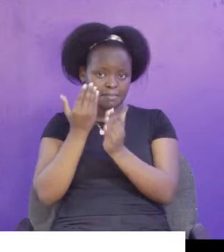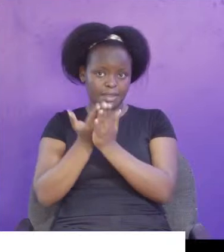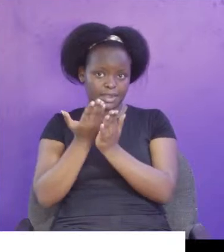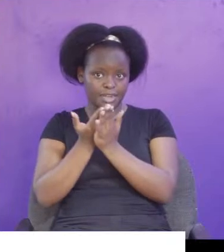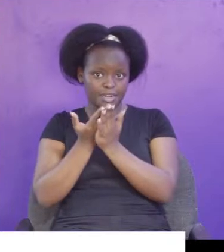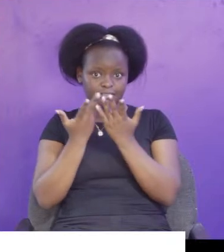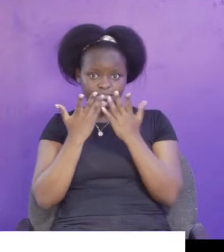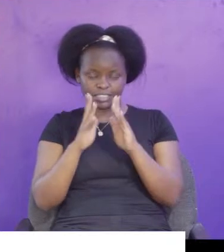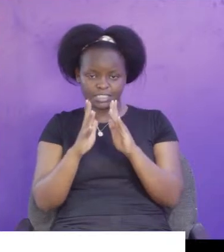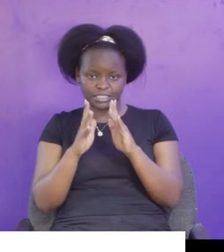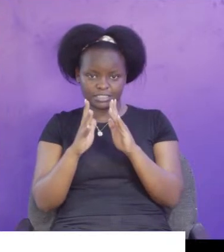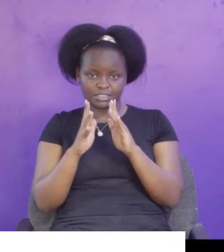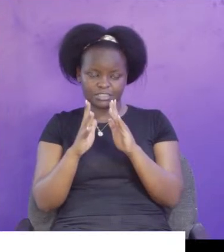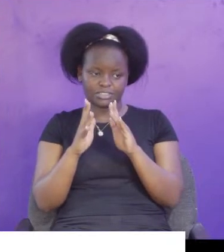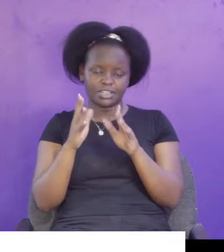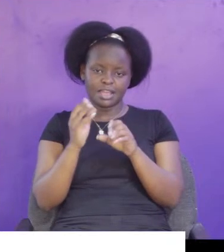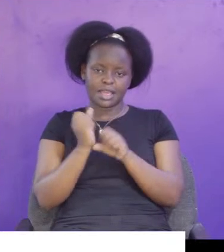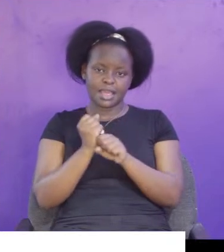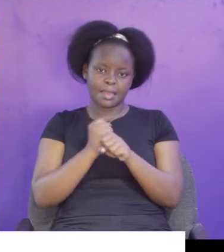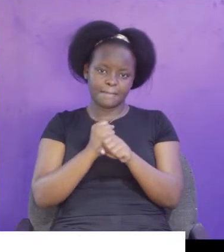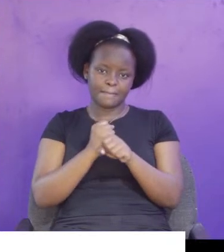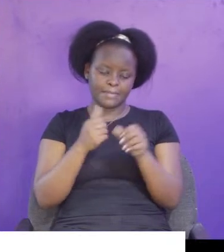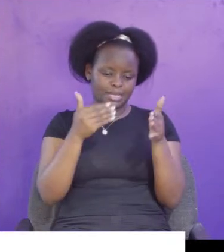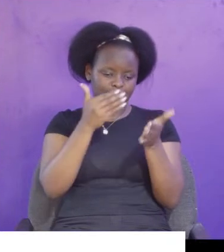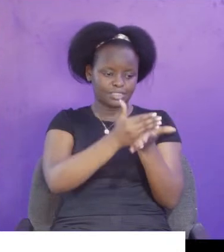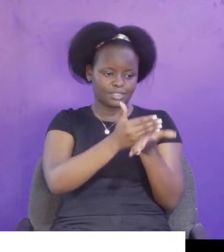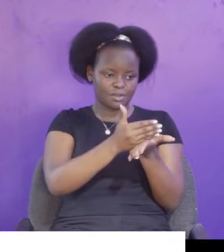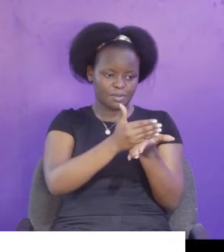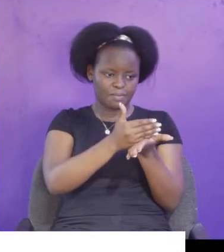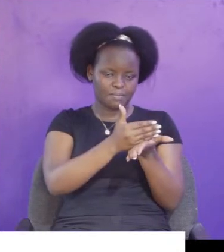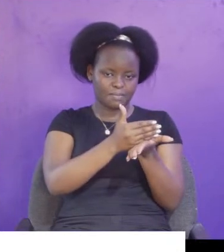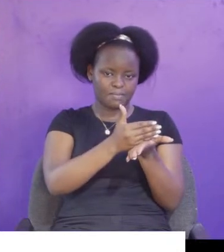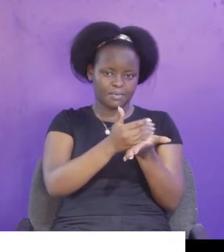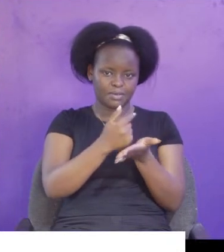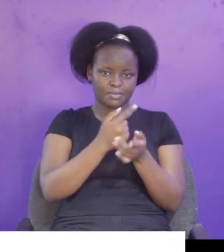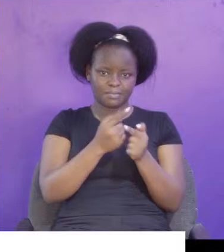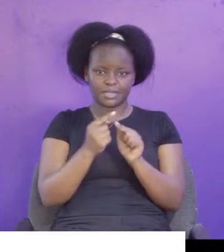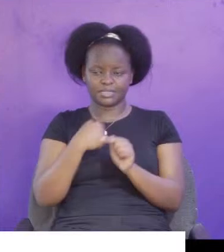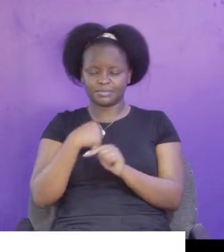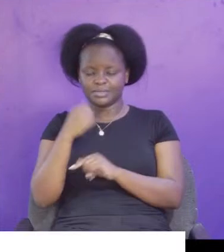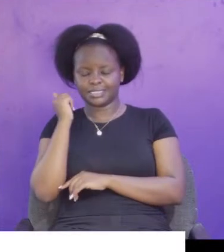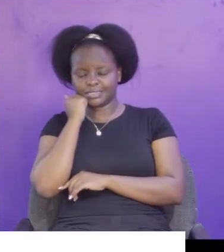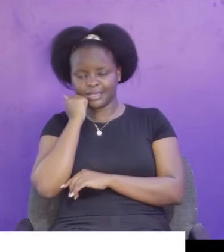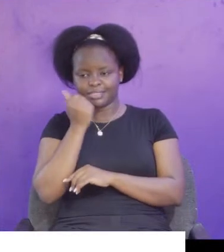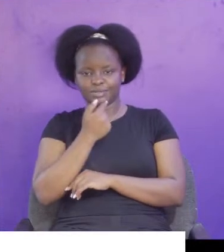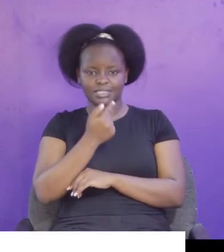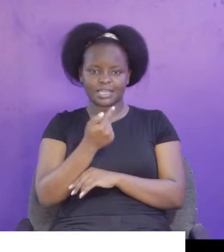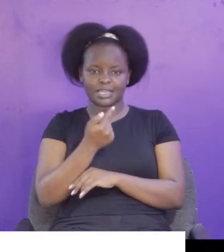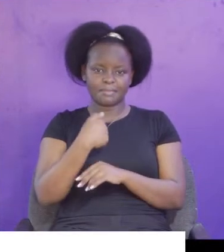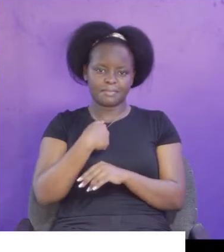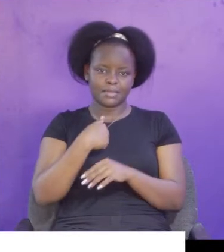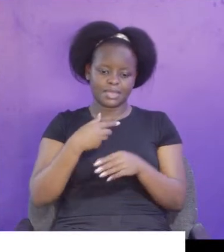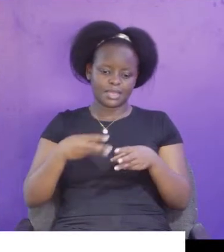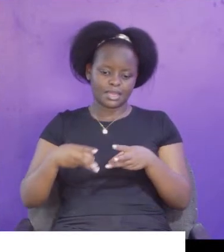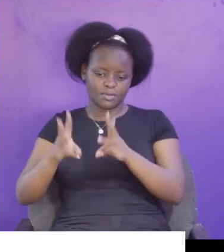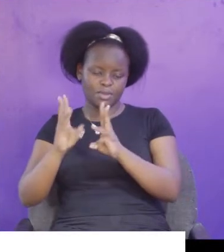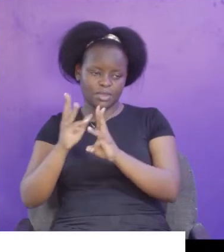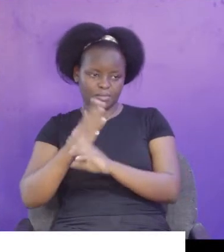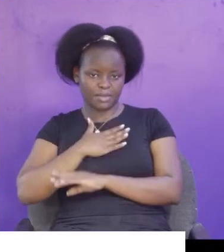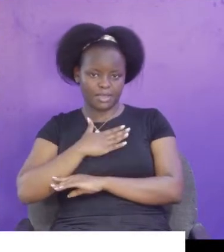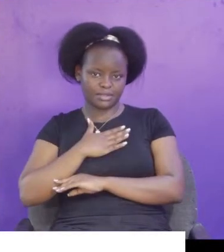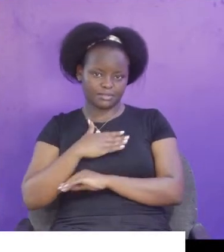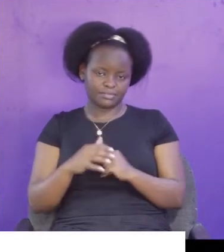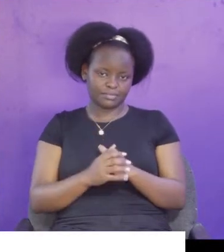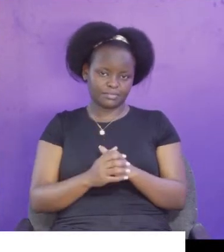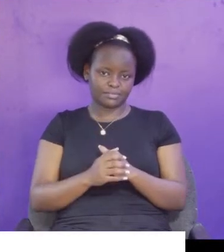I made a stop. But I'm sad to say I'm on my way.